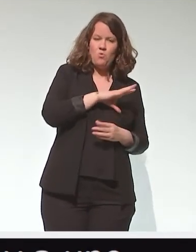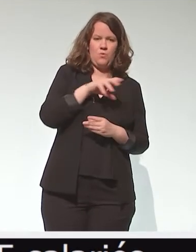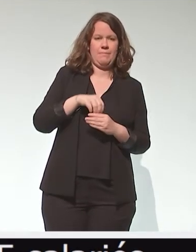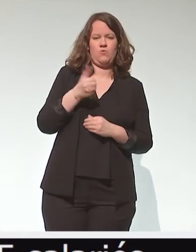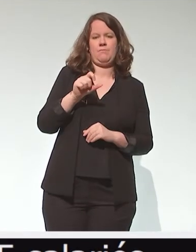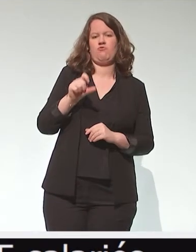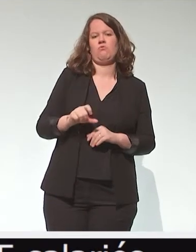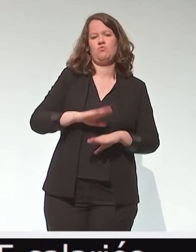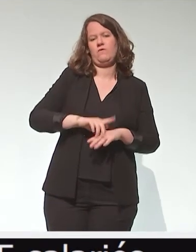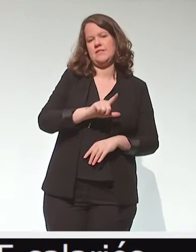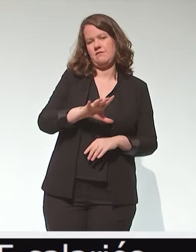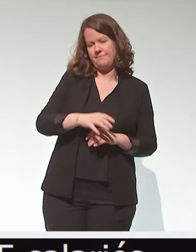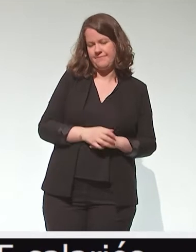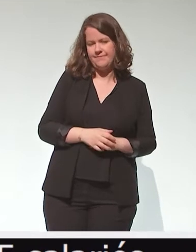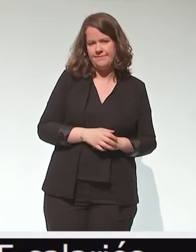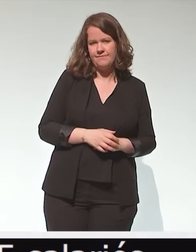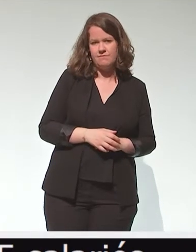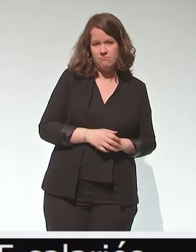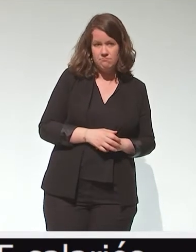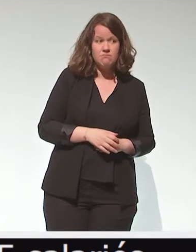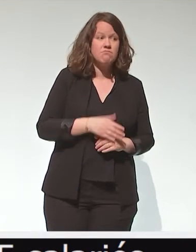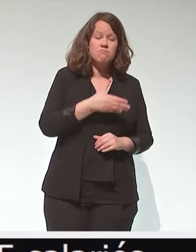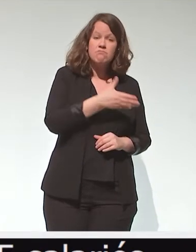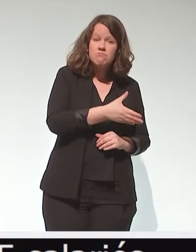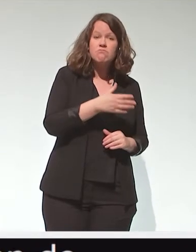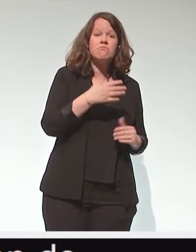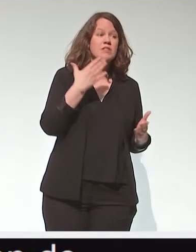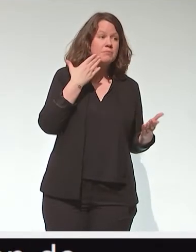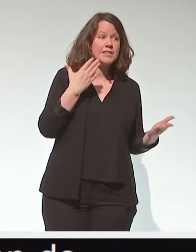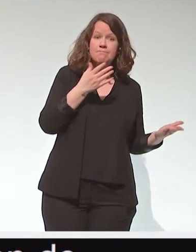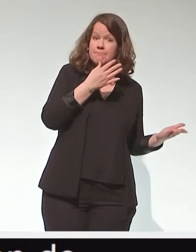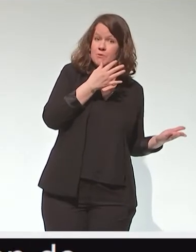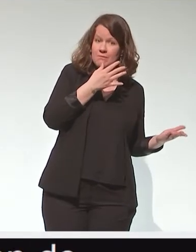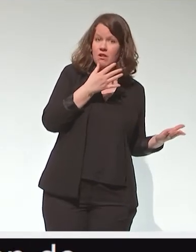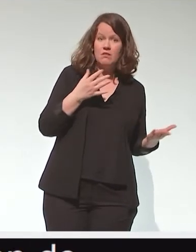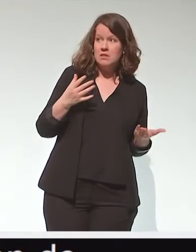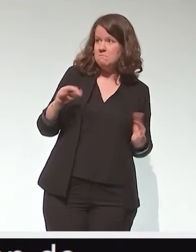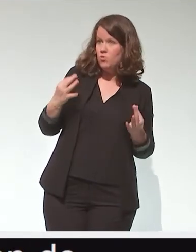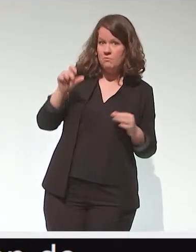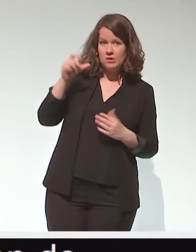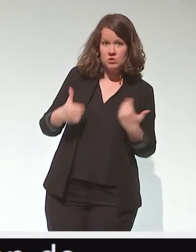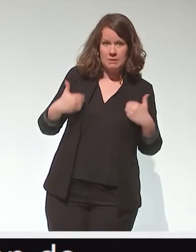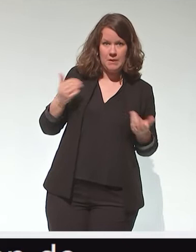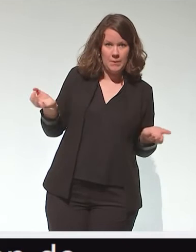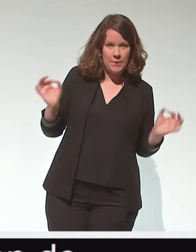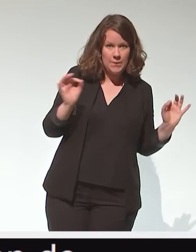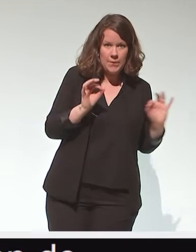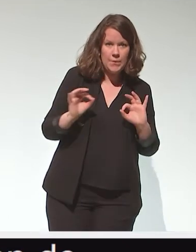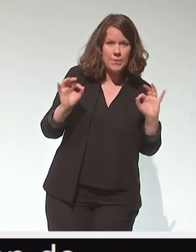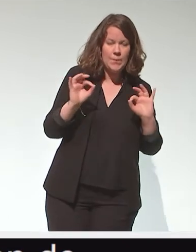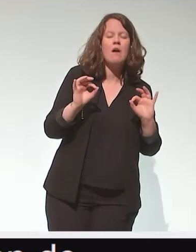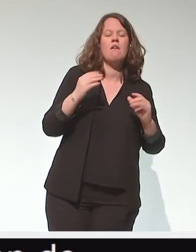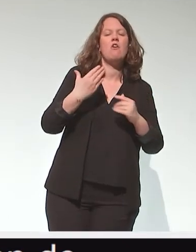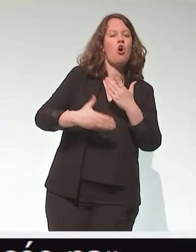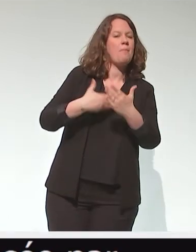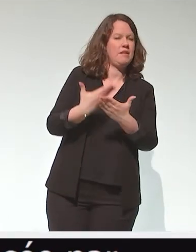replaced by buying goods and services from the sheltered or protected labor market, or by paying a